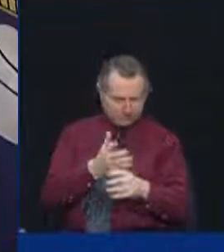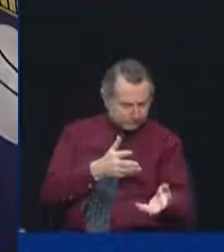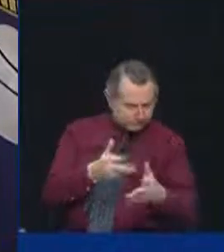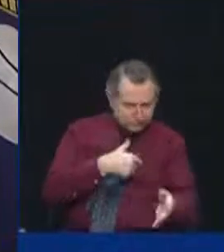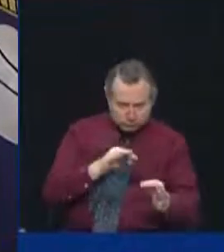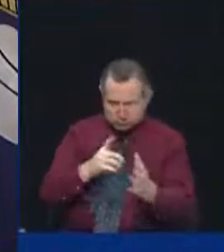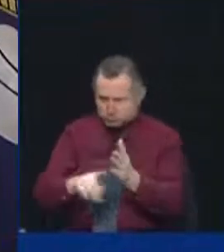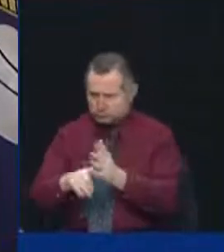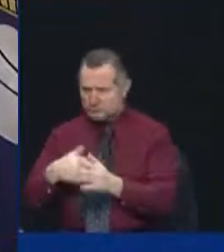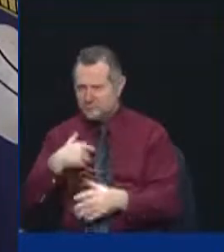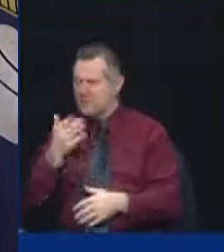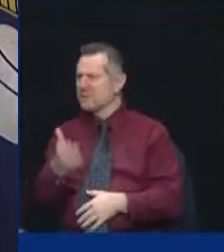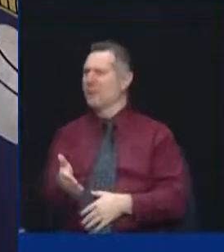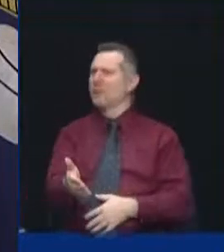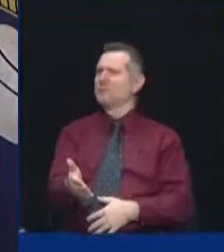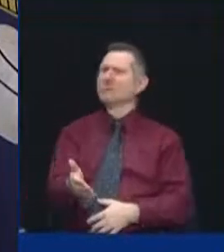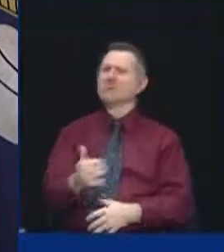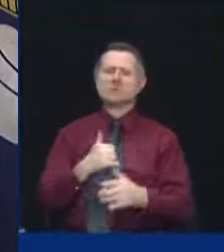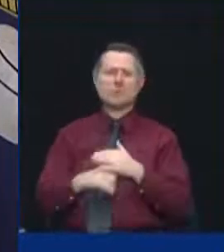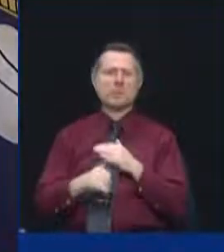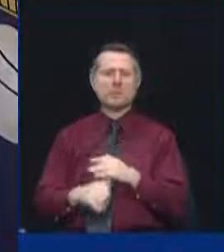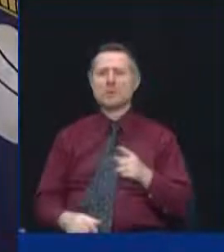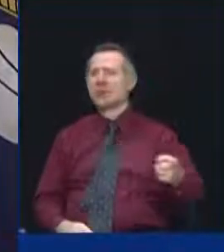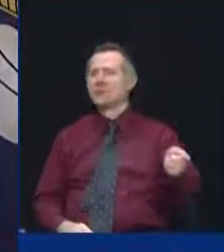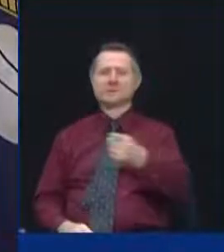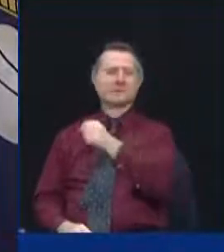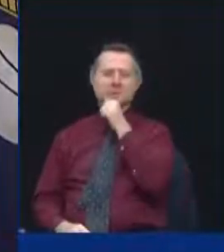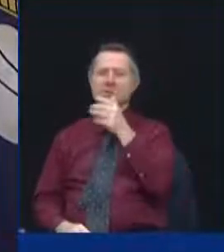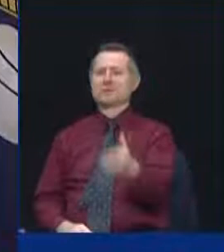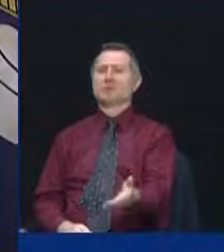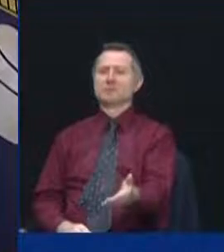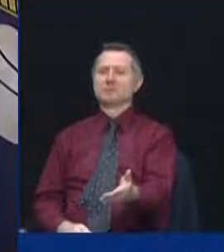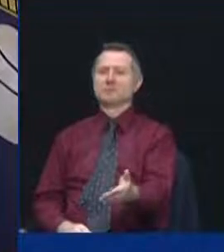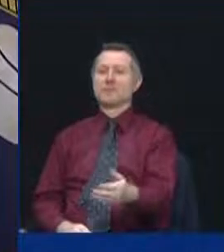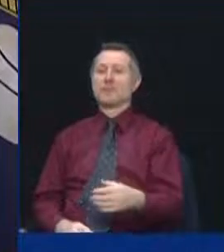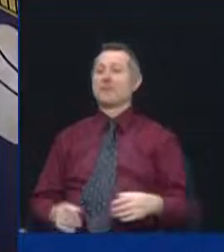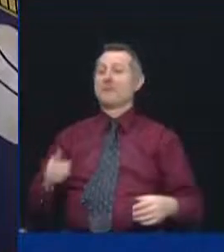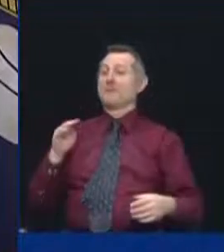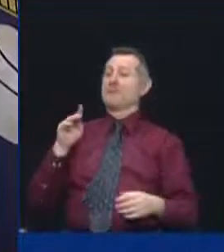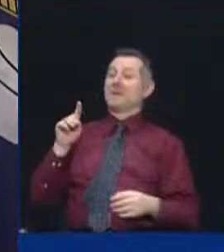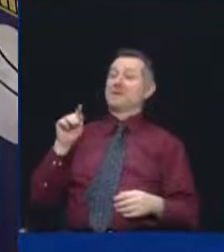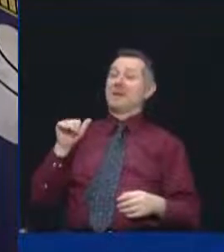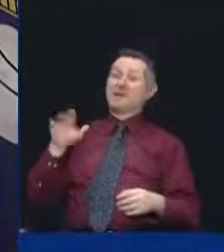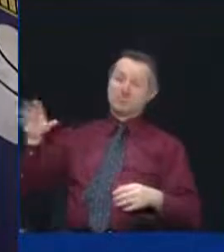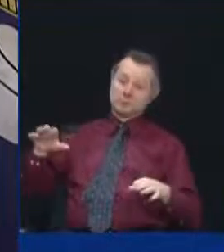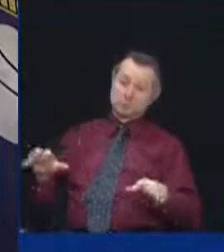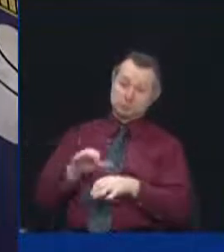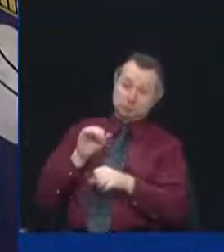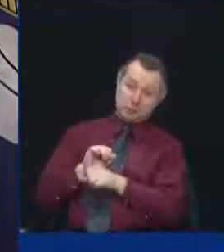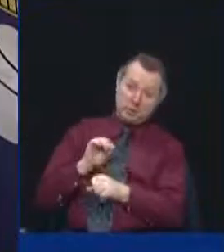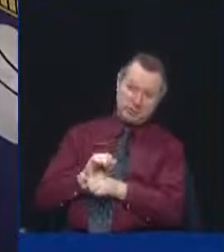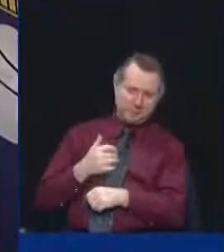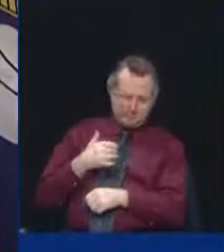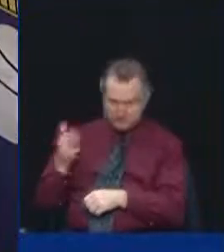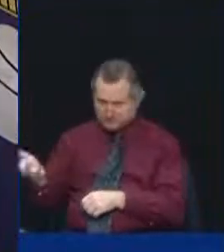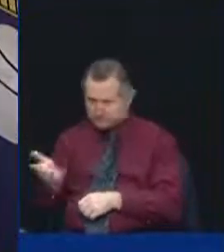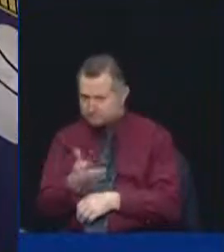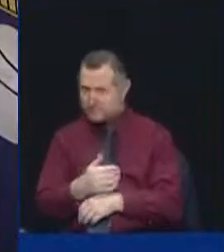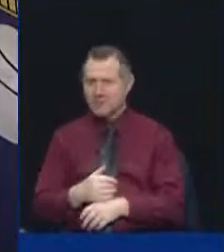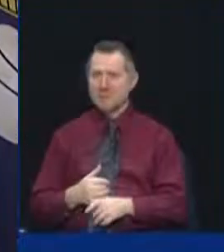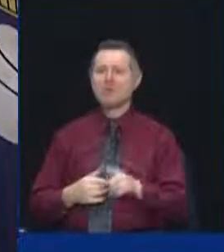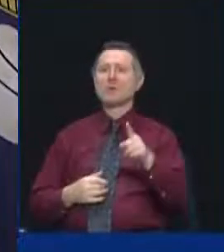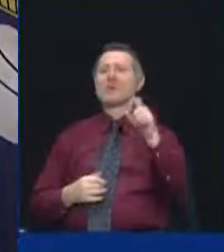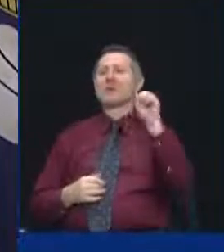when I'm in the subway system, when I'm making sure the MTA is doing its job. You can do the photo ops